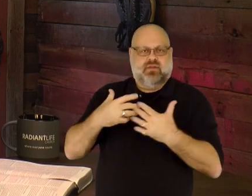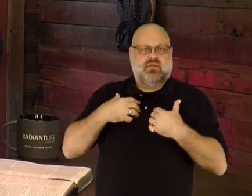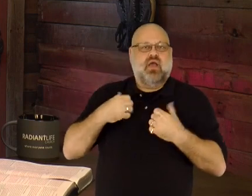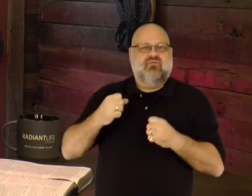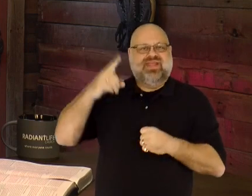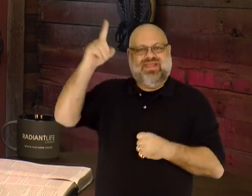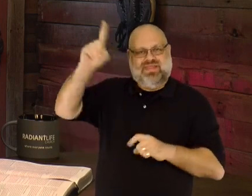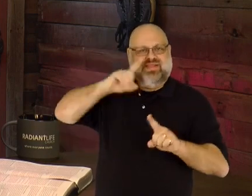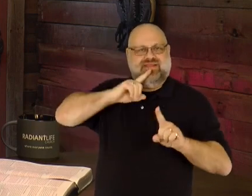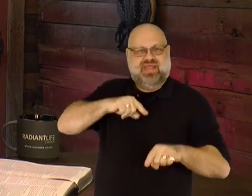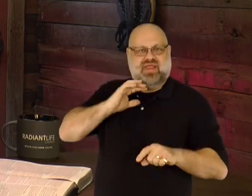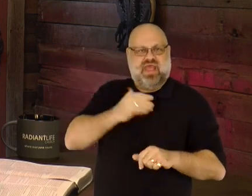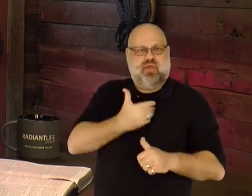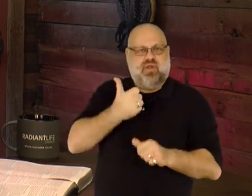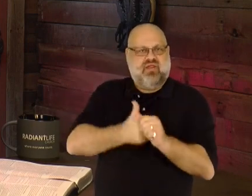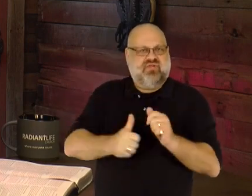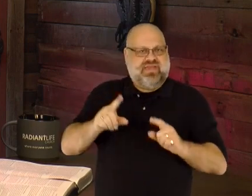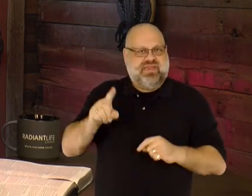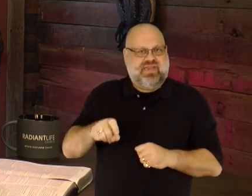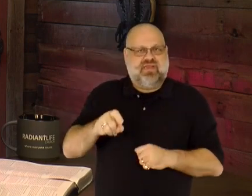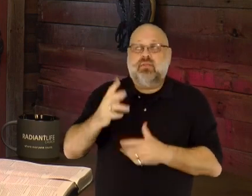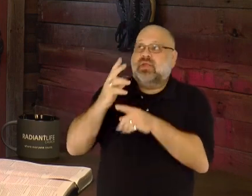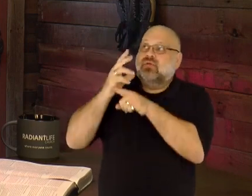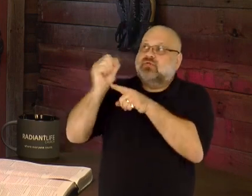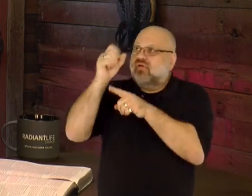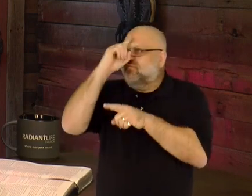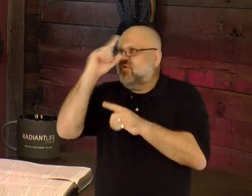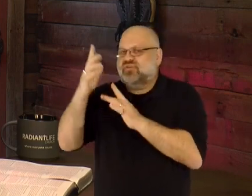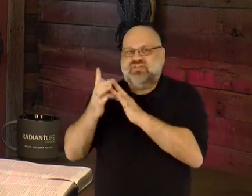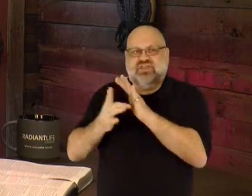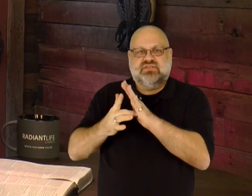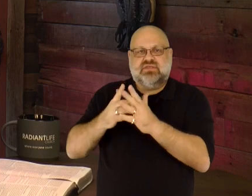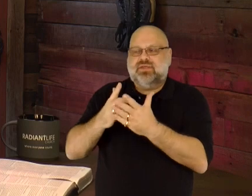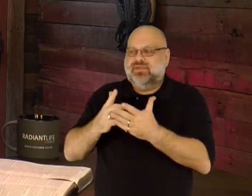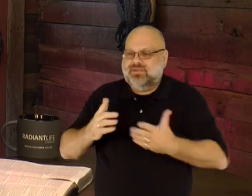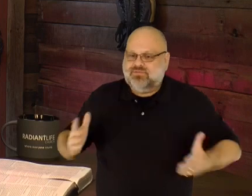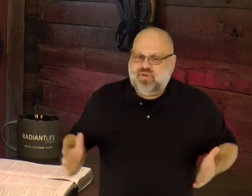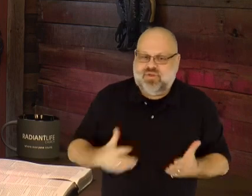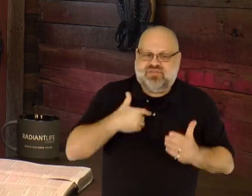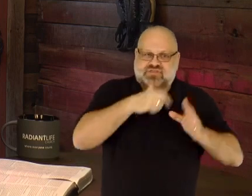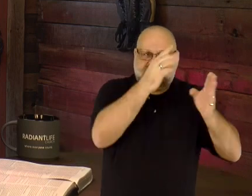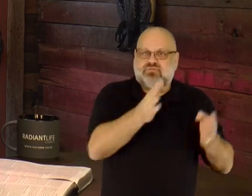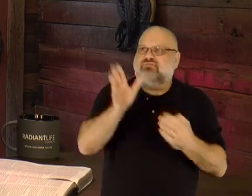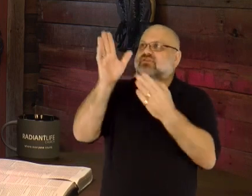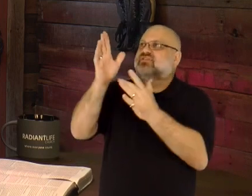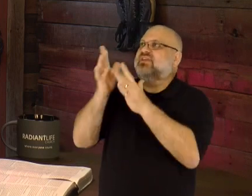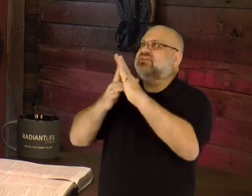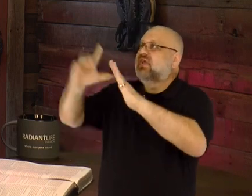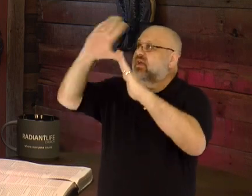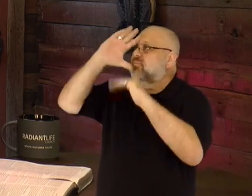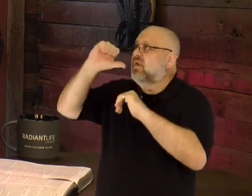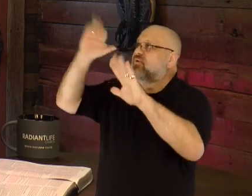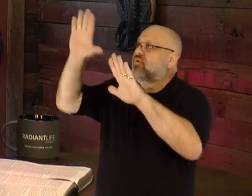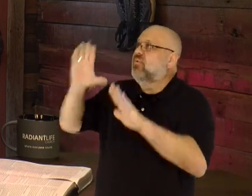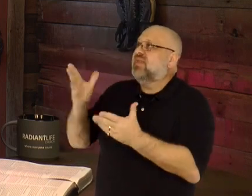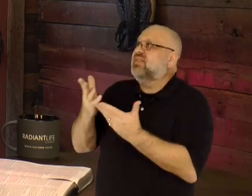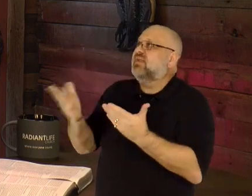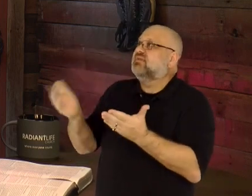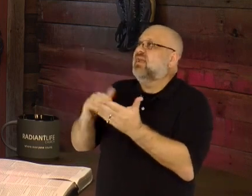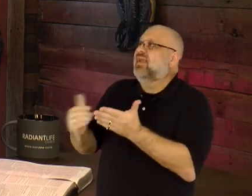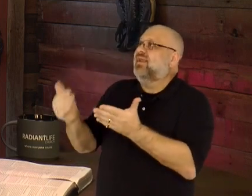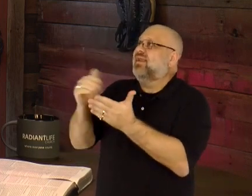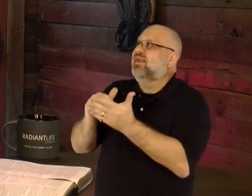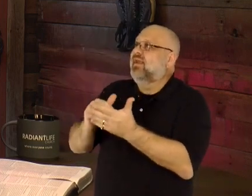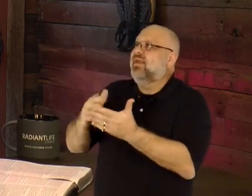our every need. Being sold out for Jesus compels us to turn to Jesus and expect great things over and over again, time